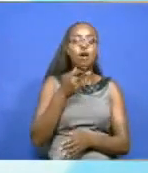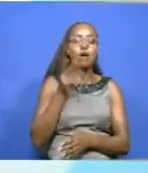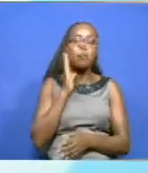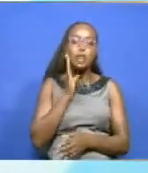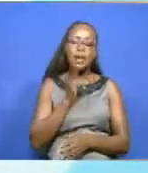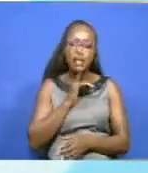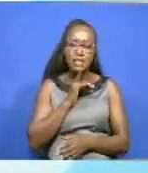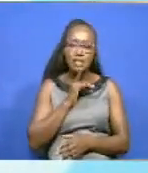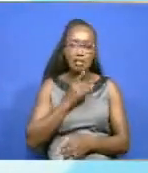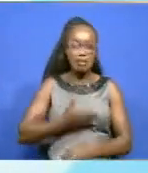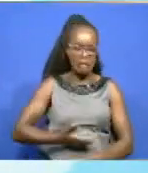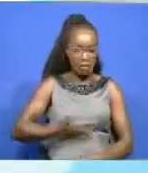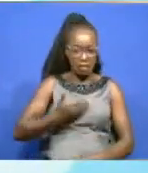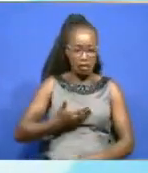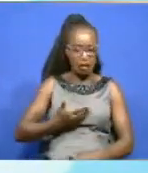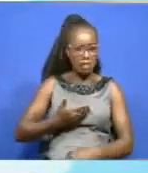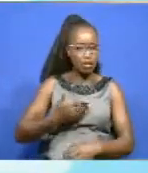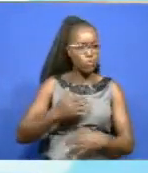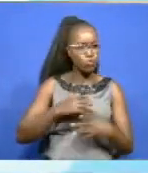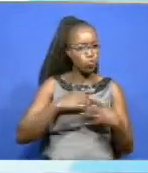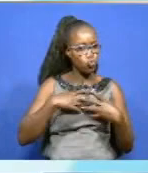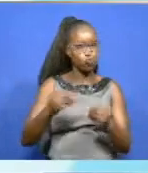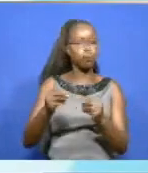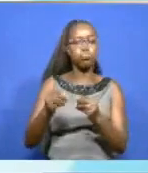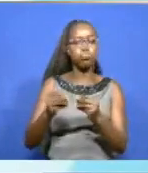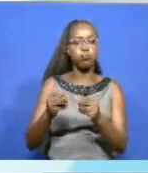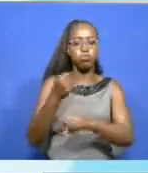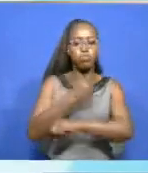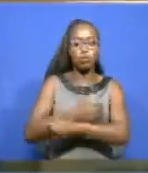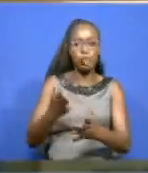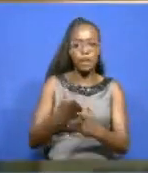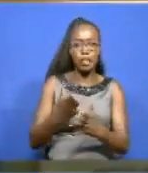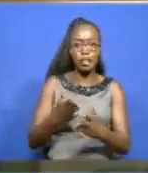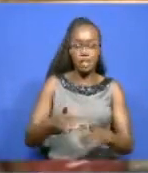as to why the pupil was allowed to risk his life.